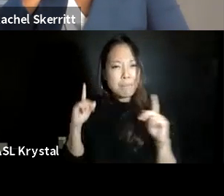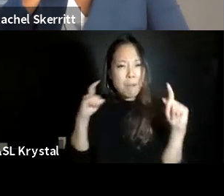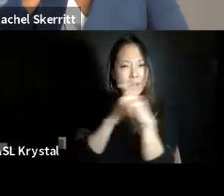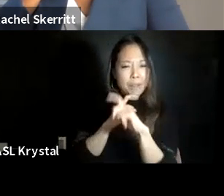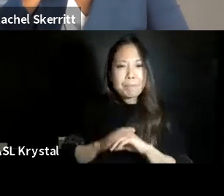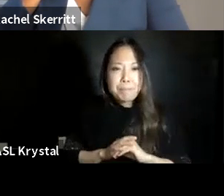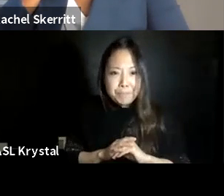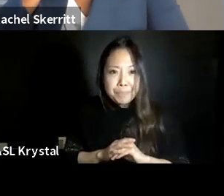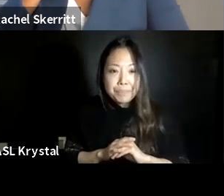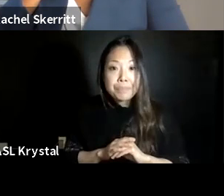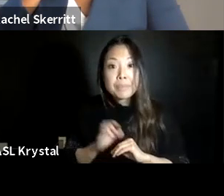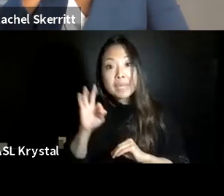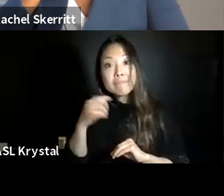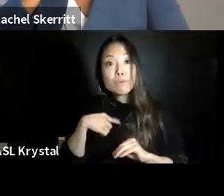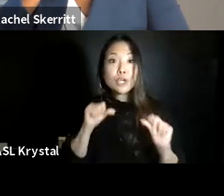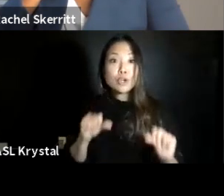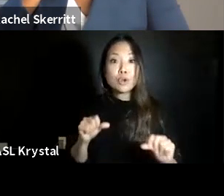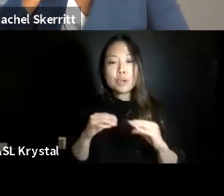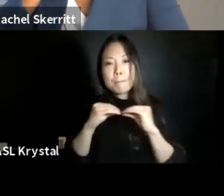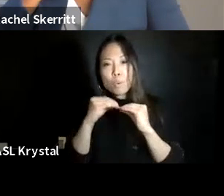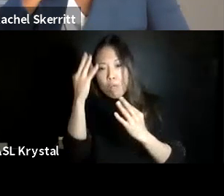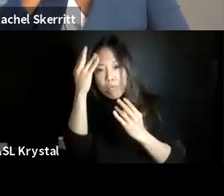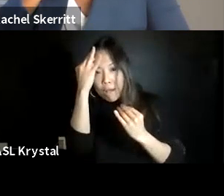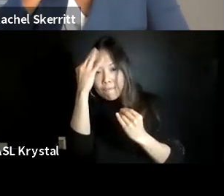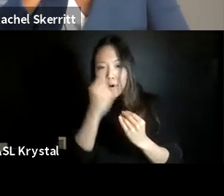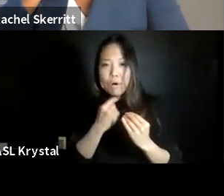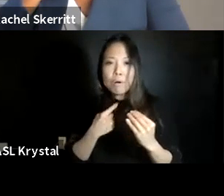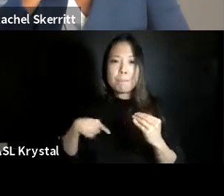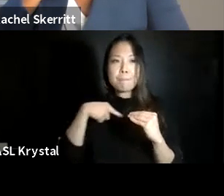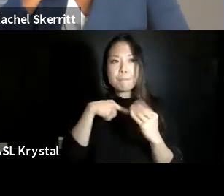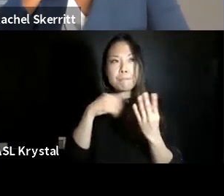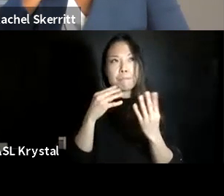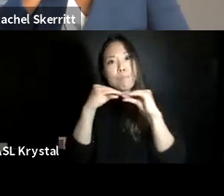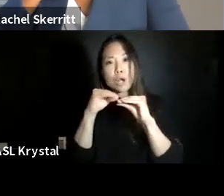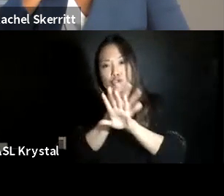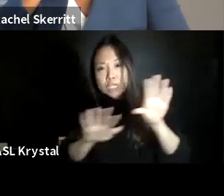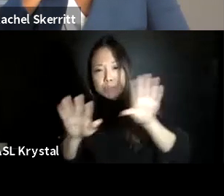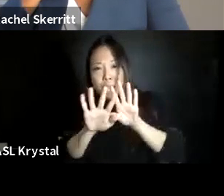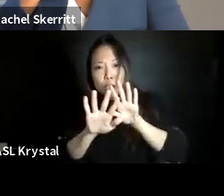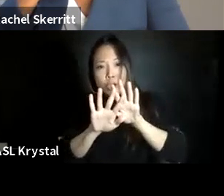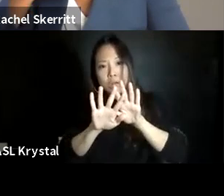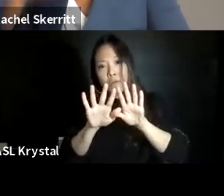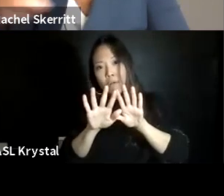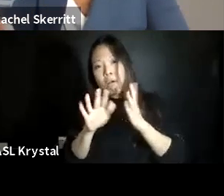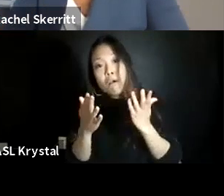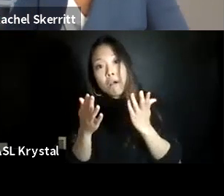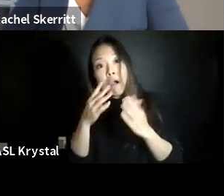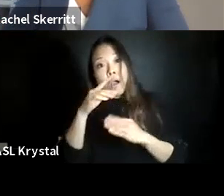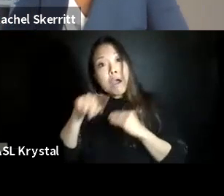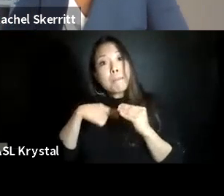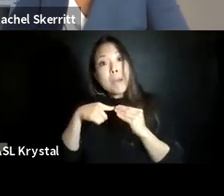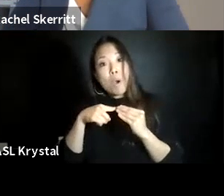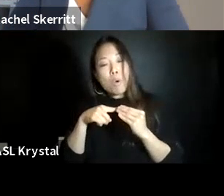if we can be more thoughtful and deliberate and transparent about our considerations, that may go over,